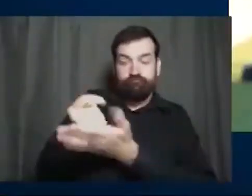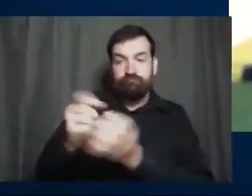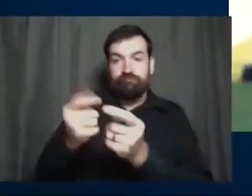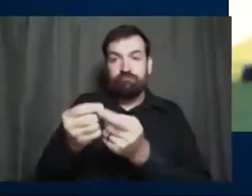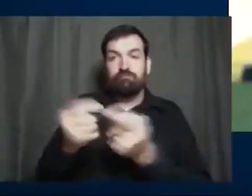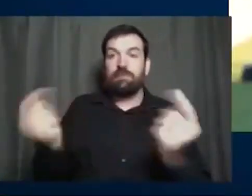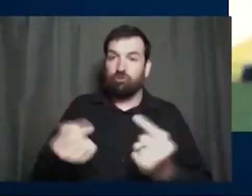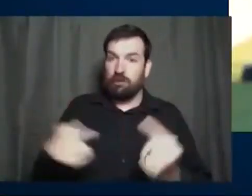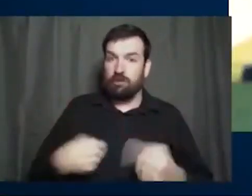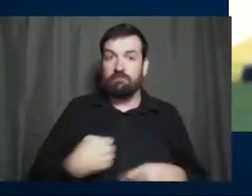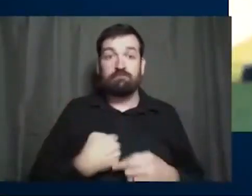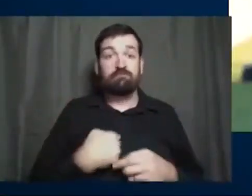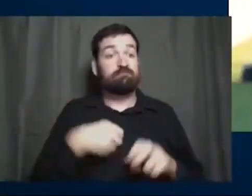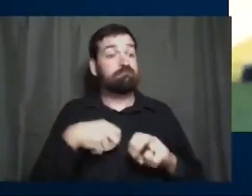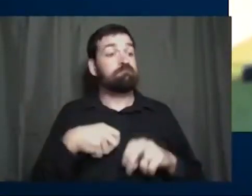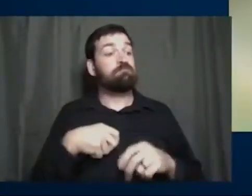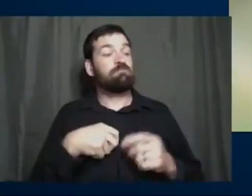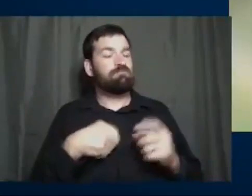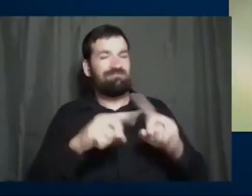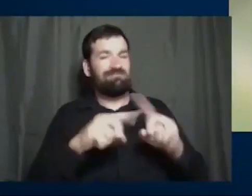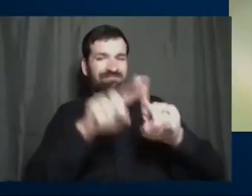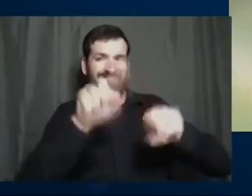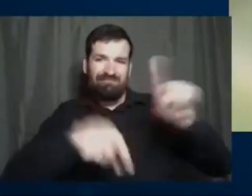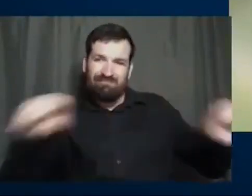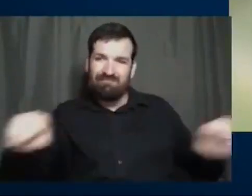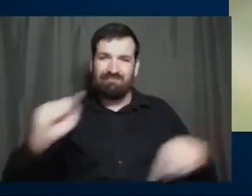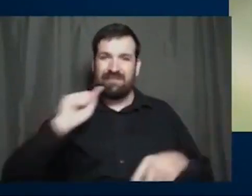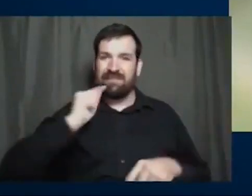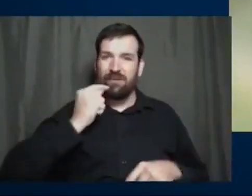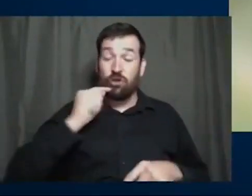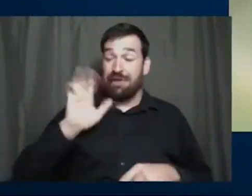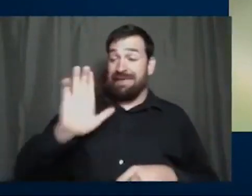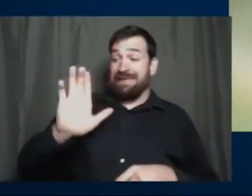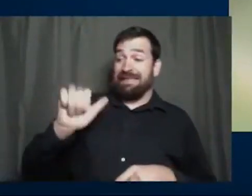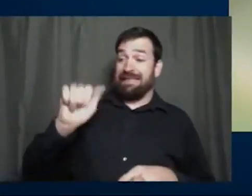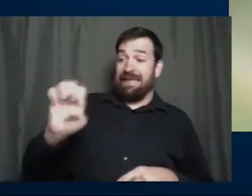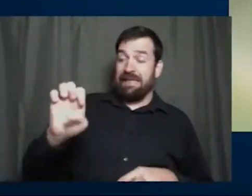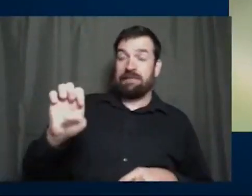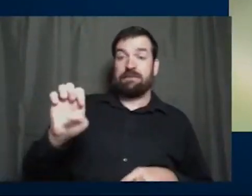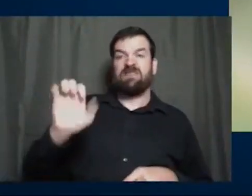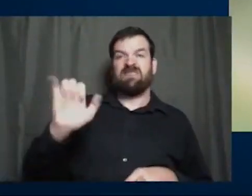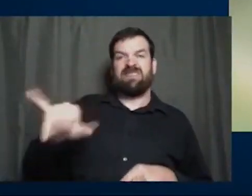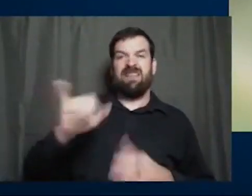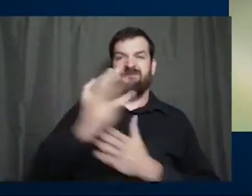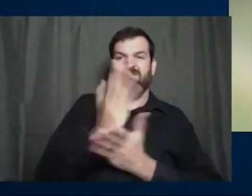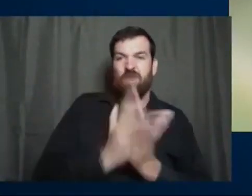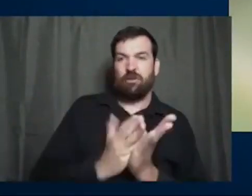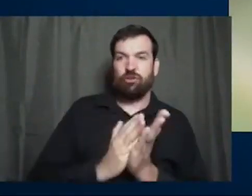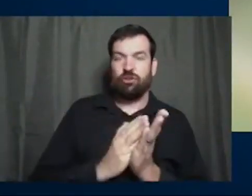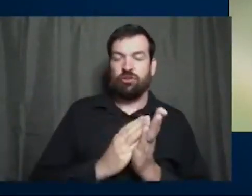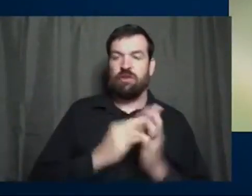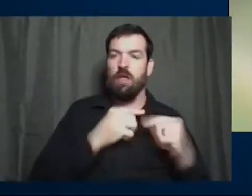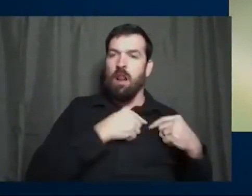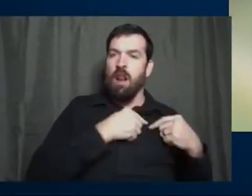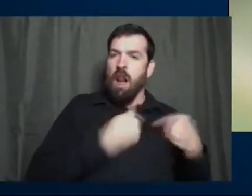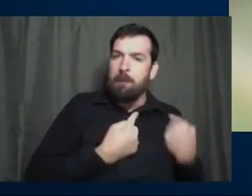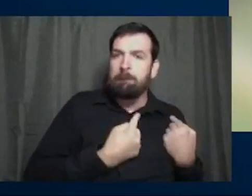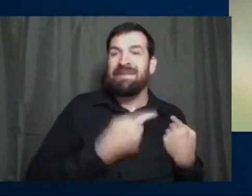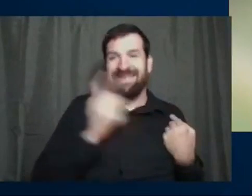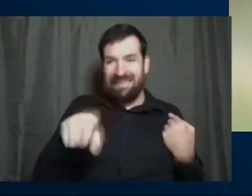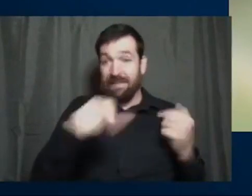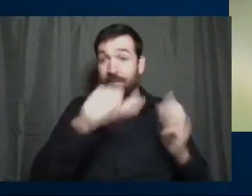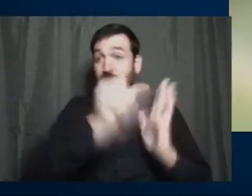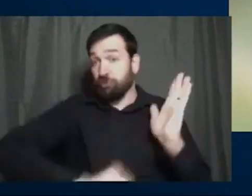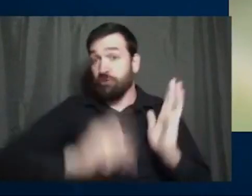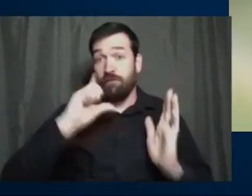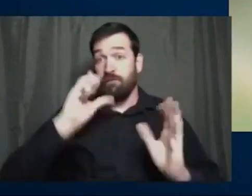injured. There's varying degrees of collarbone fractures. Michael's case, the fracture was displaced enough that he needed surgery in order to repair that so